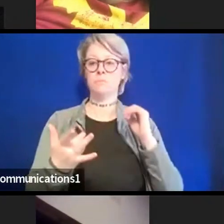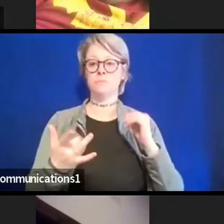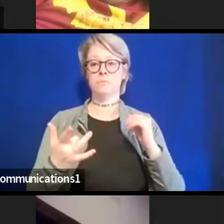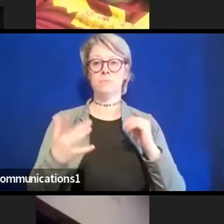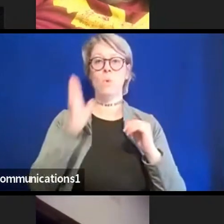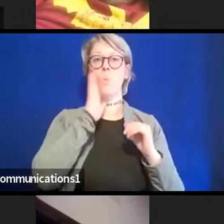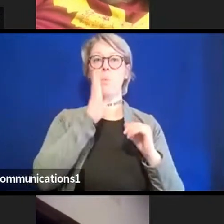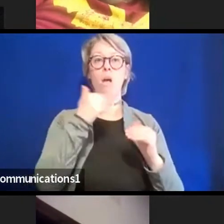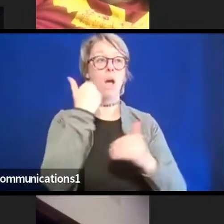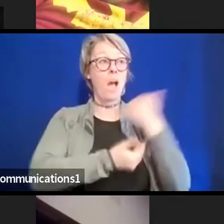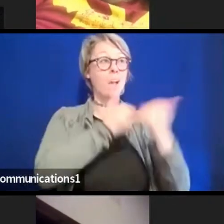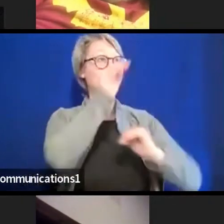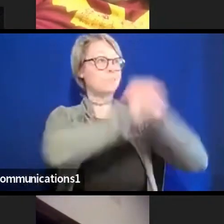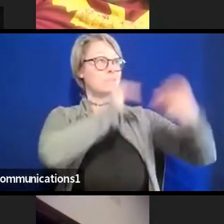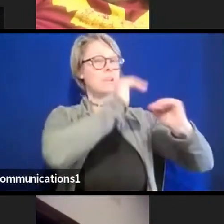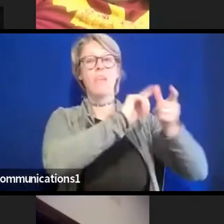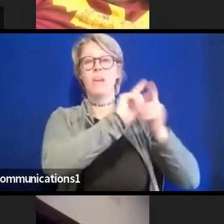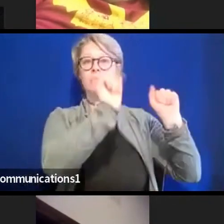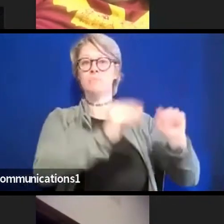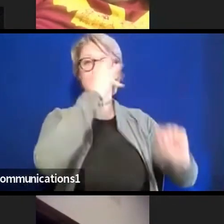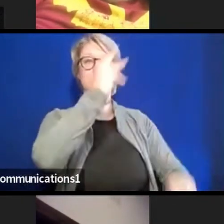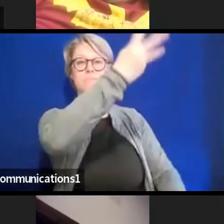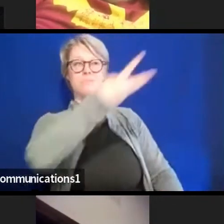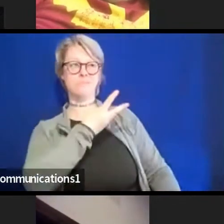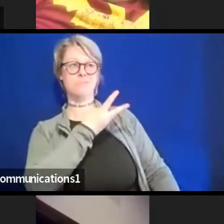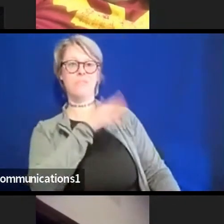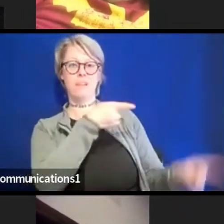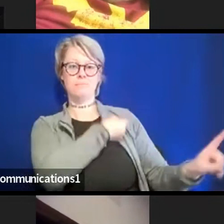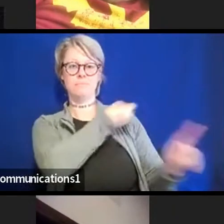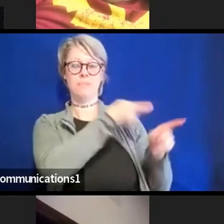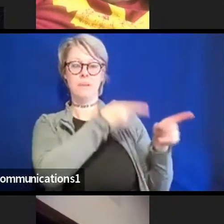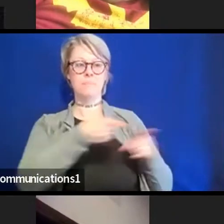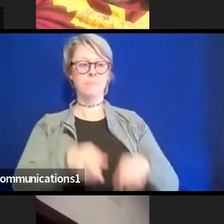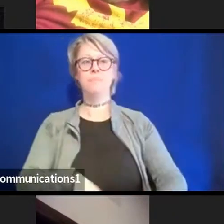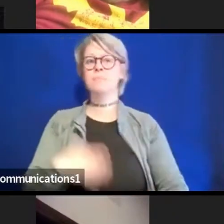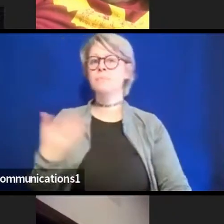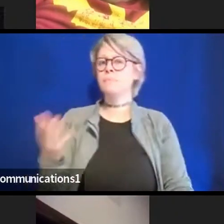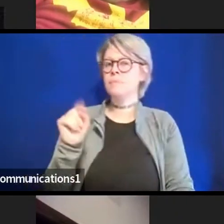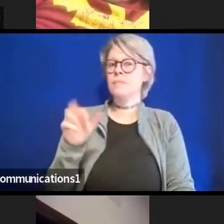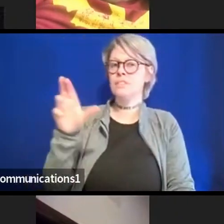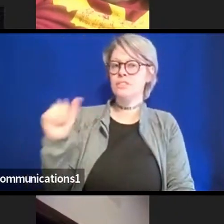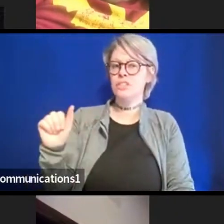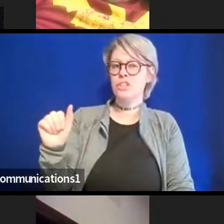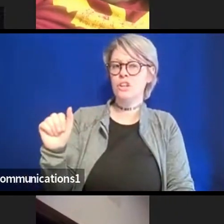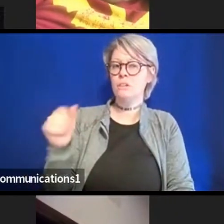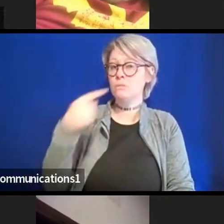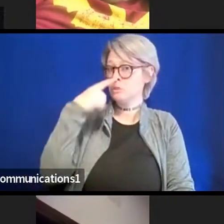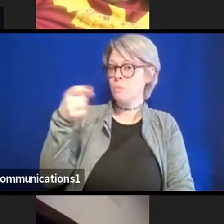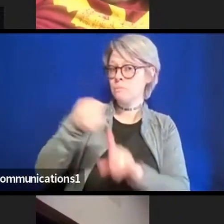Wow, great. Yeah. Thank you so much, Kelly. Tara, I wonder if you could tell us about some of